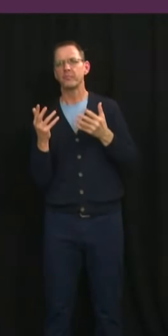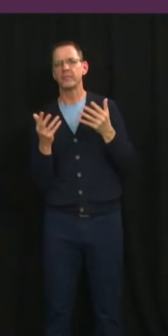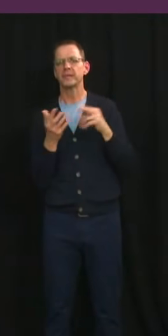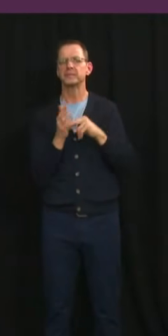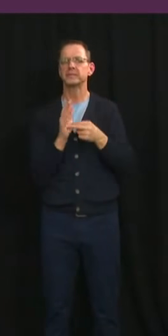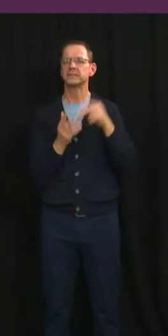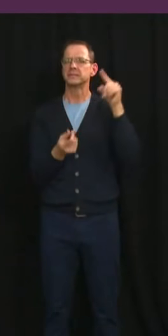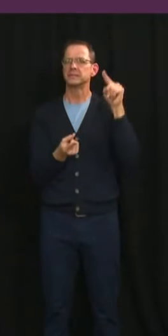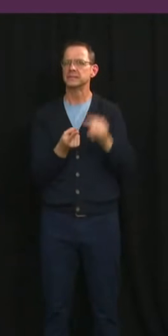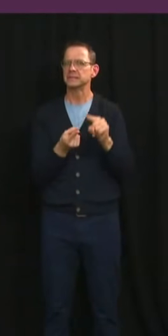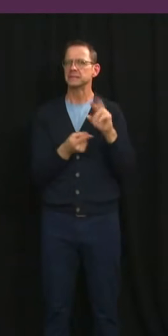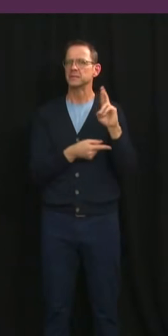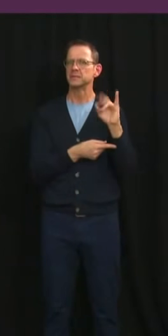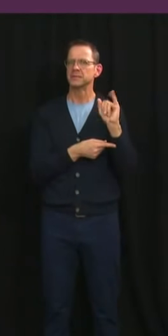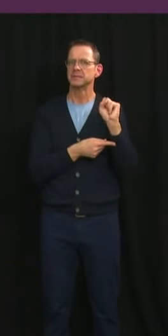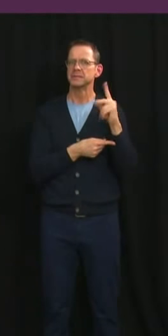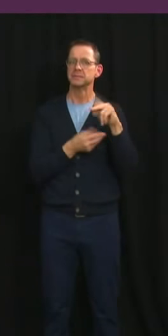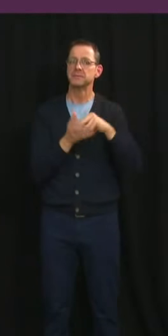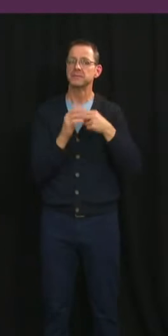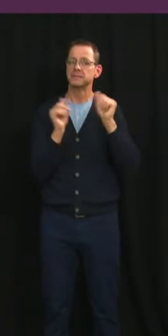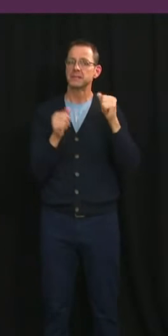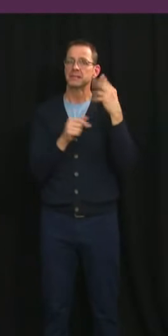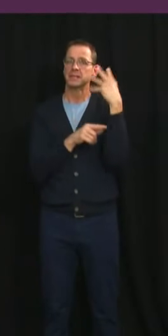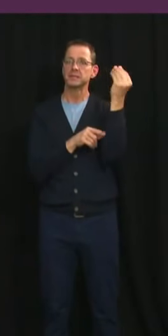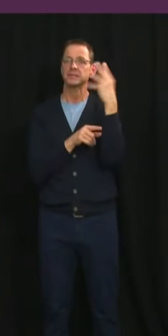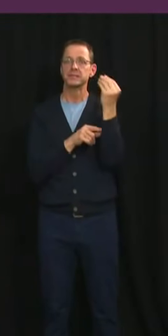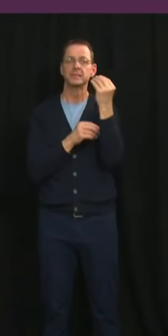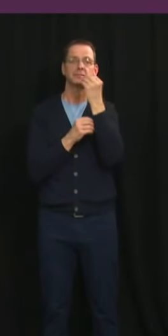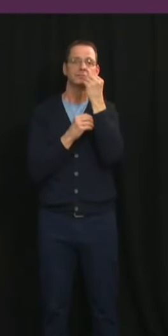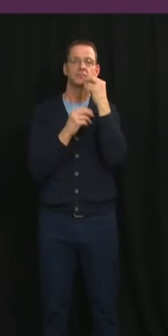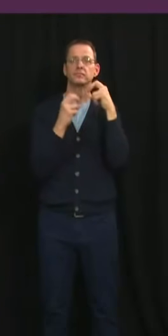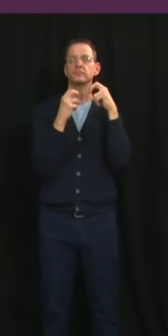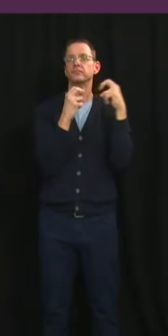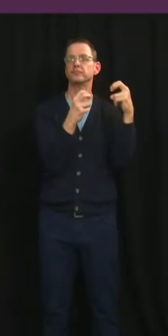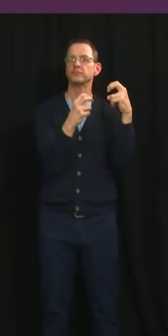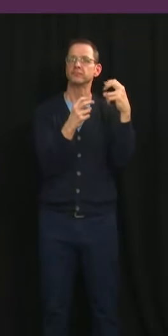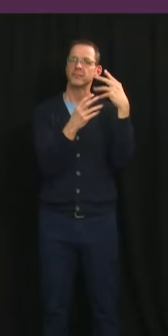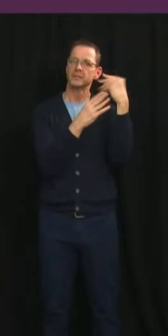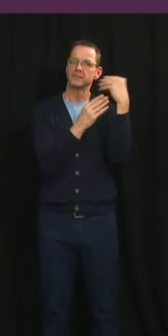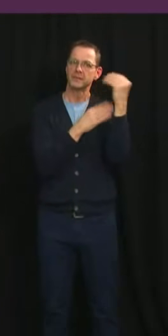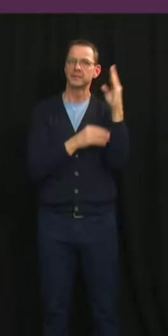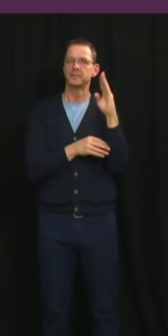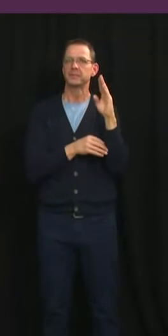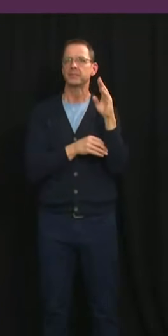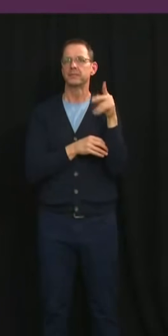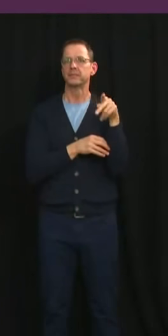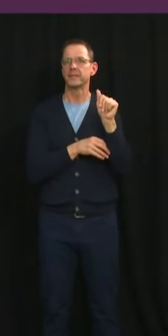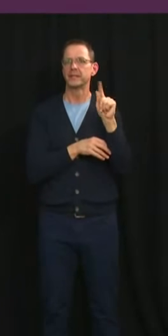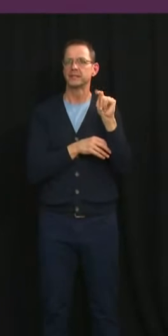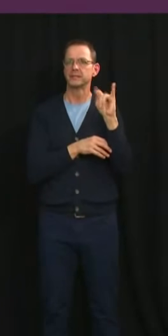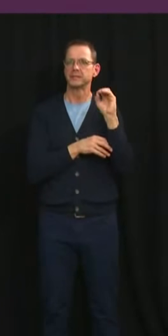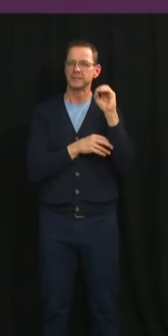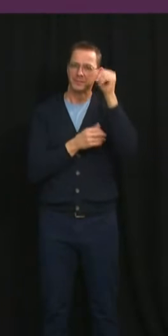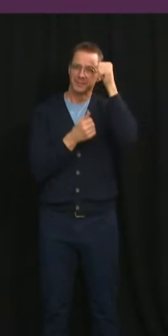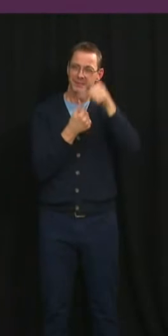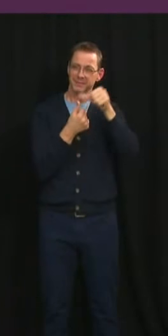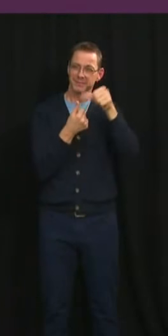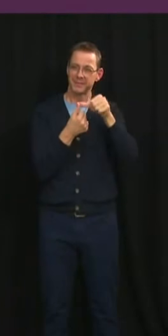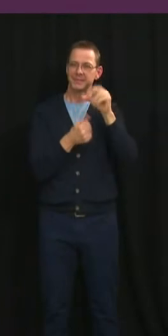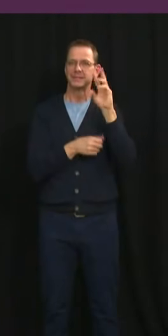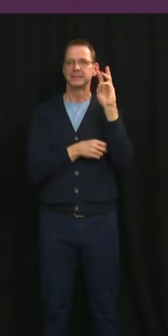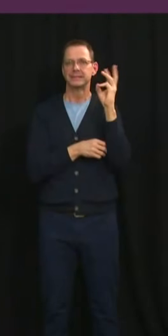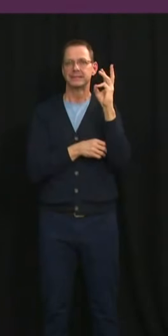And most important of all, folks should only be going out with members of their immediate household or